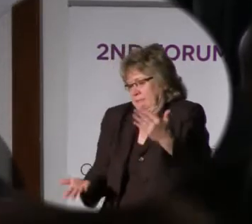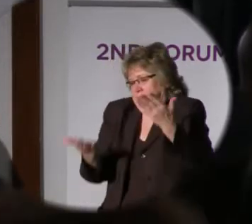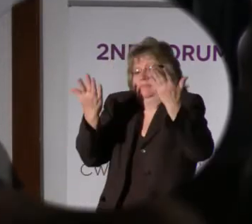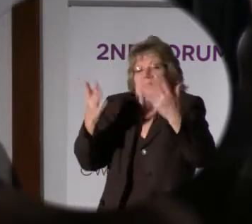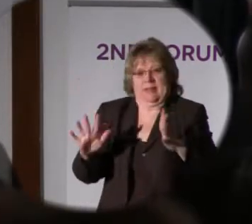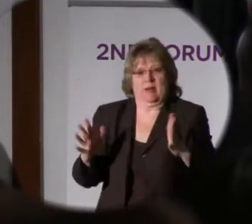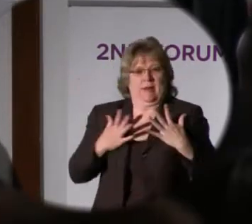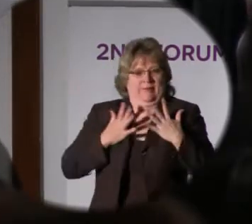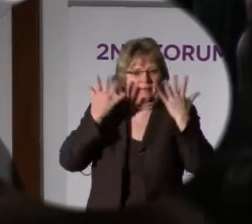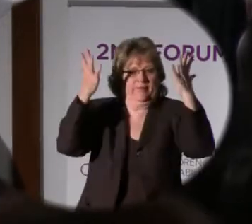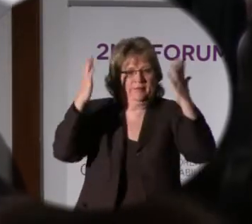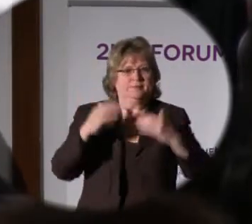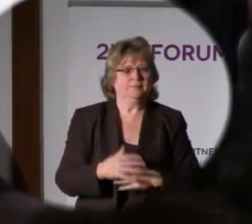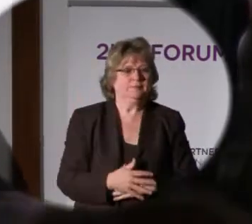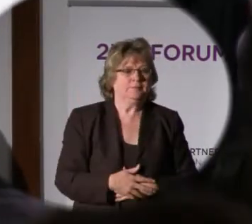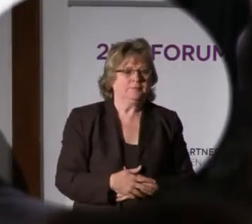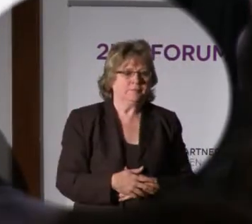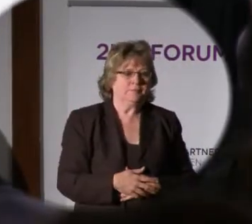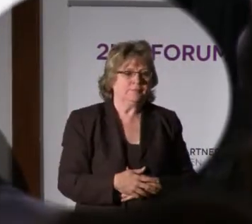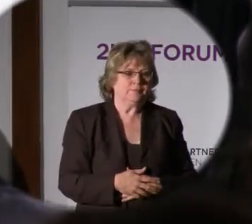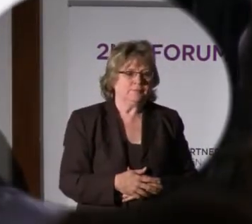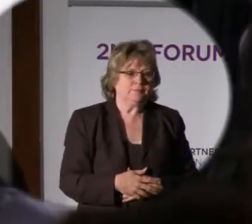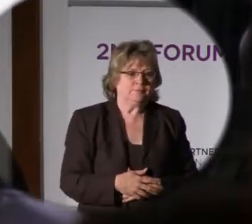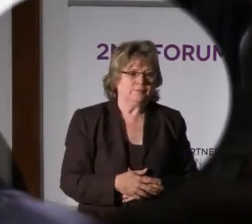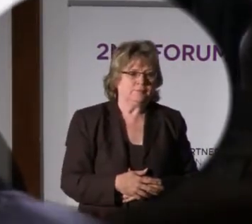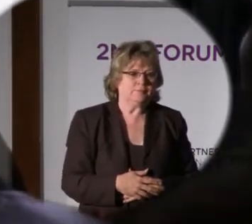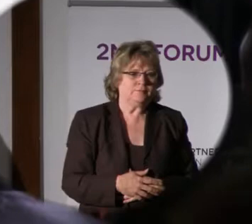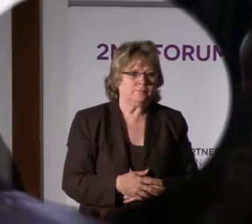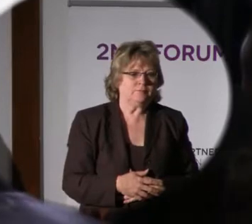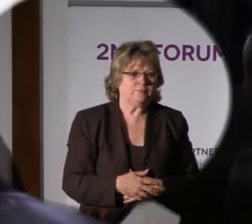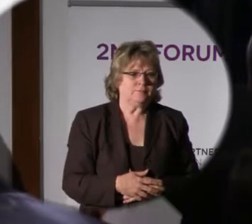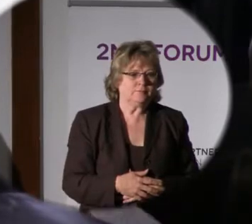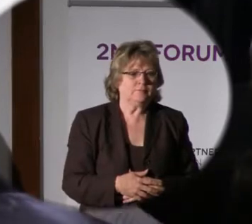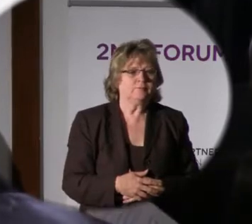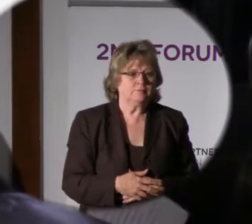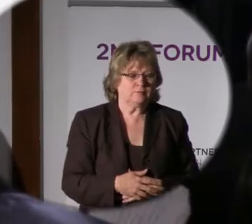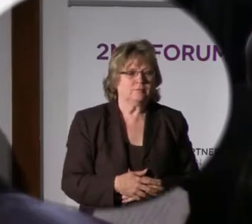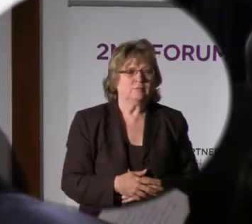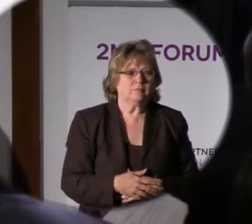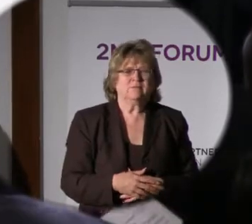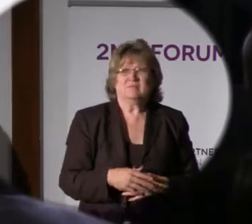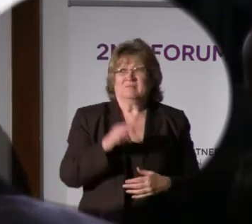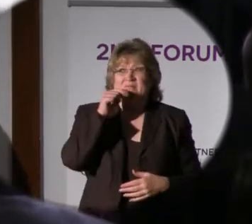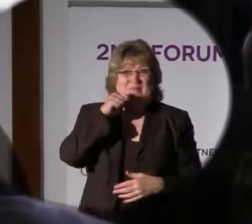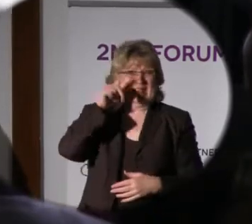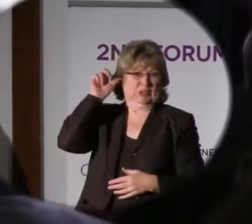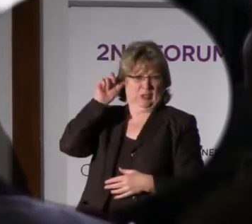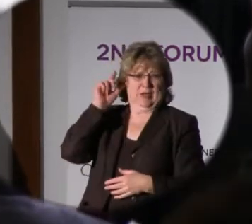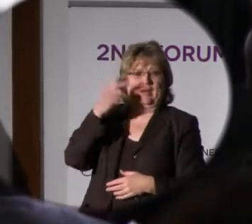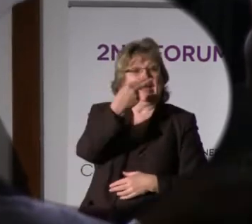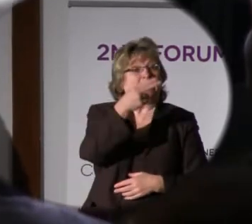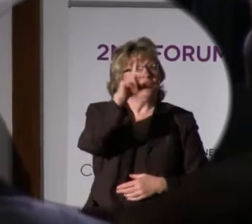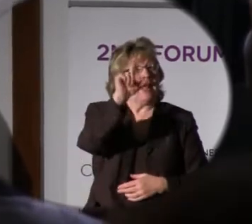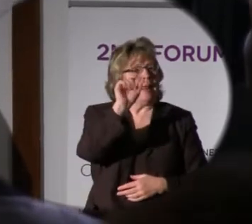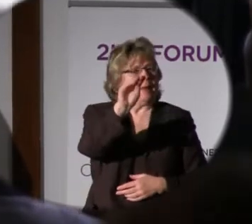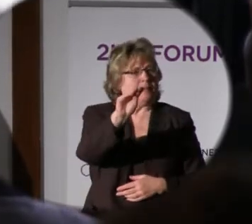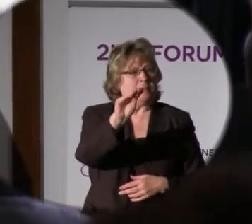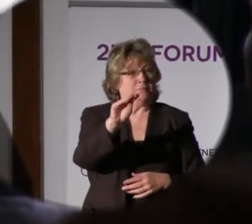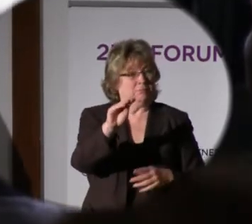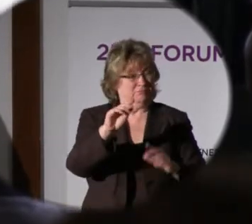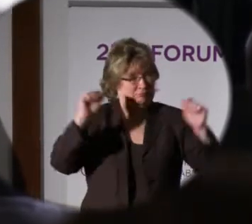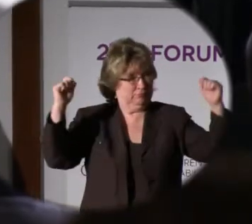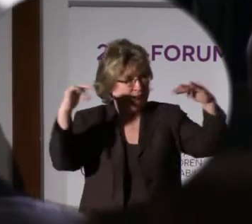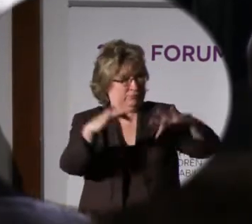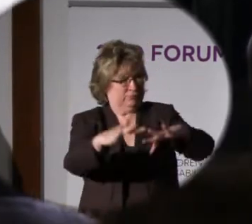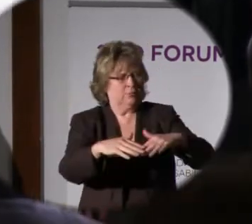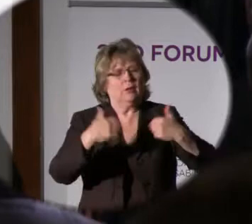had on disability for not only focusing on the challenges being faced by persons with disability, but also coming up